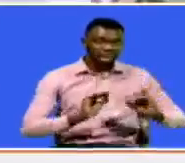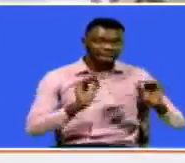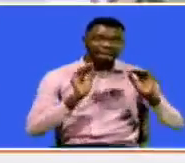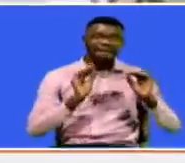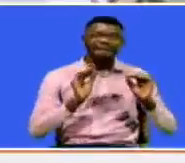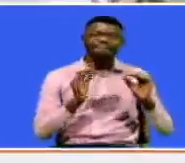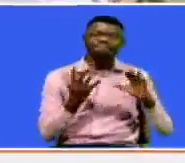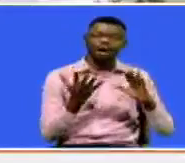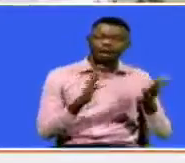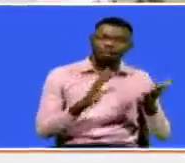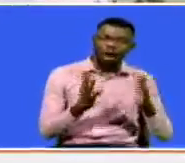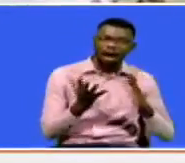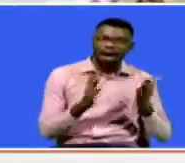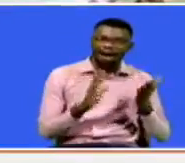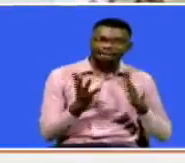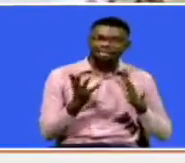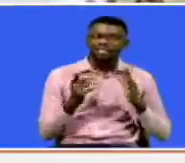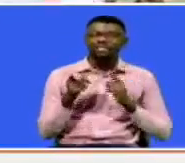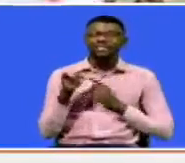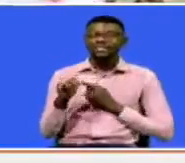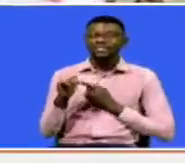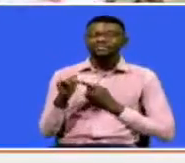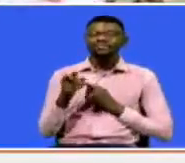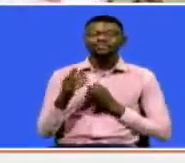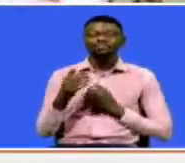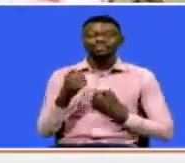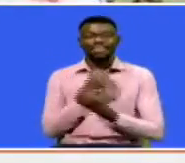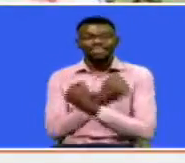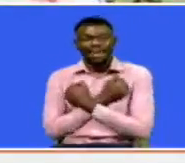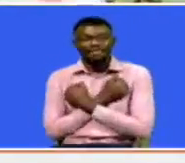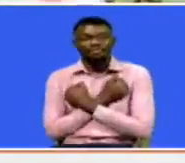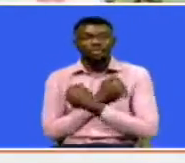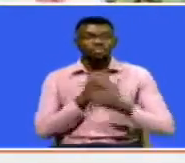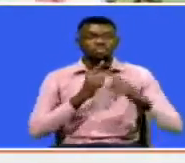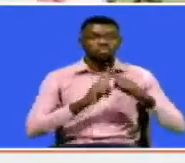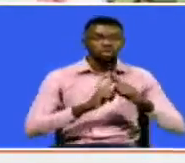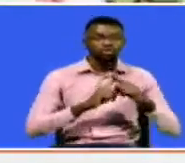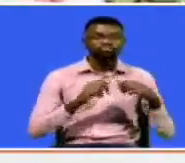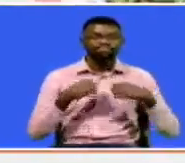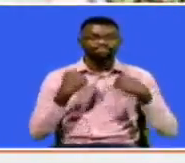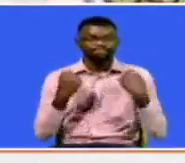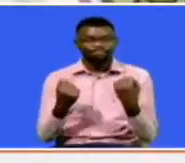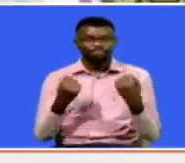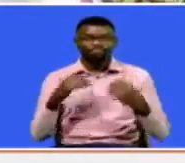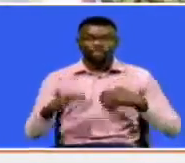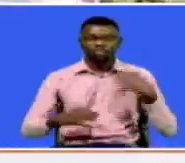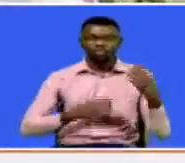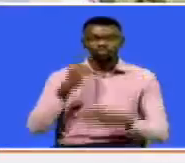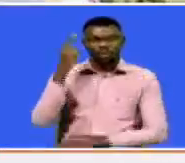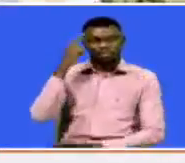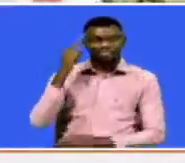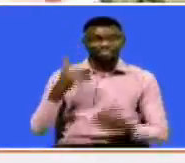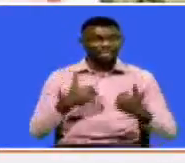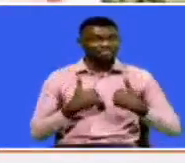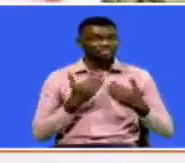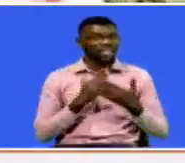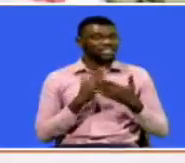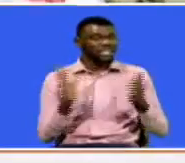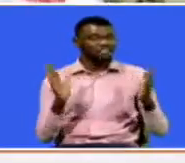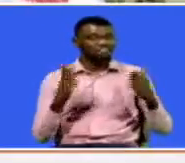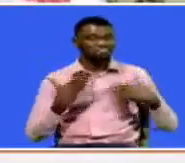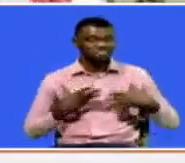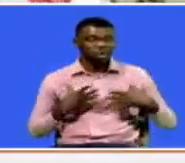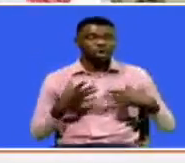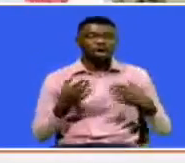huko. Love encompasses a range of positive and strong emotional and mental states. There are those who